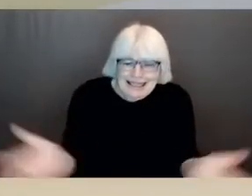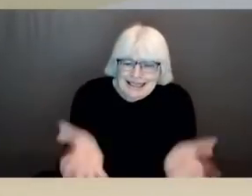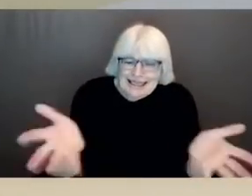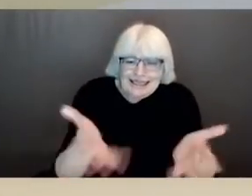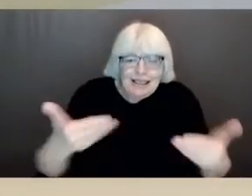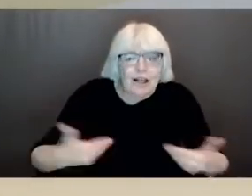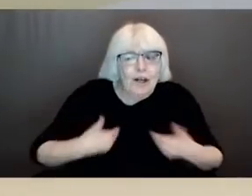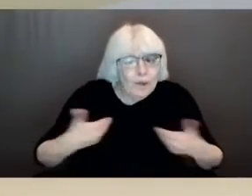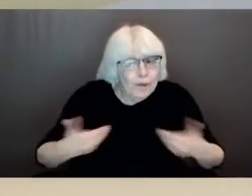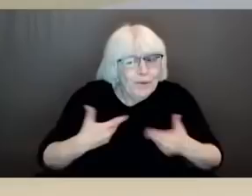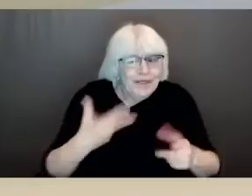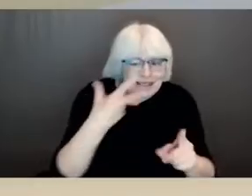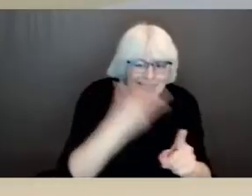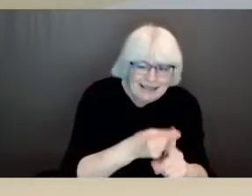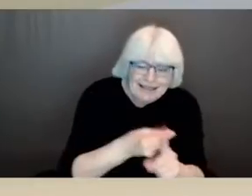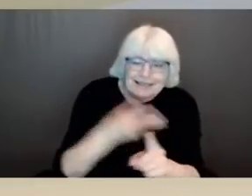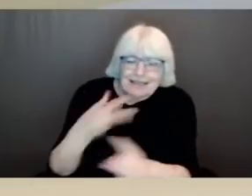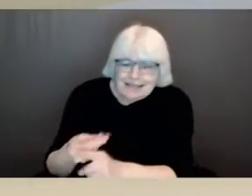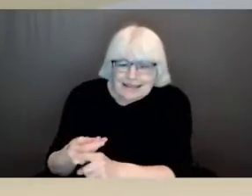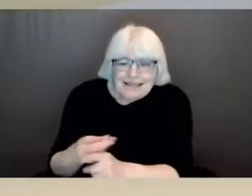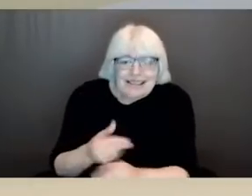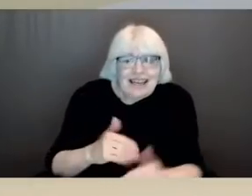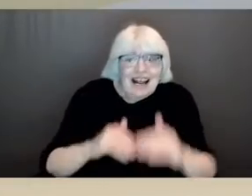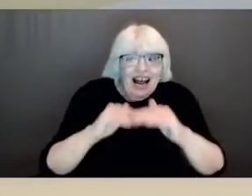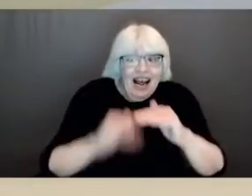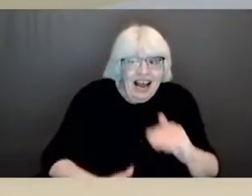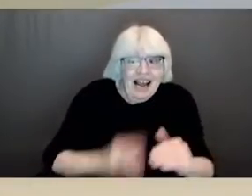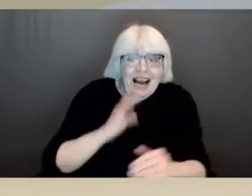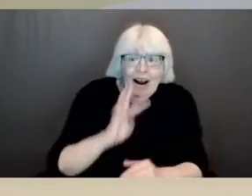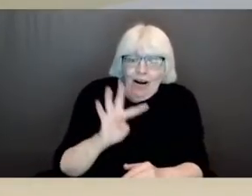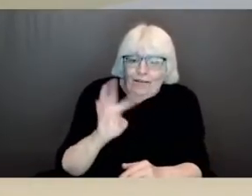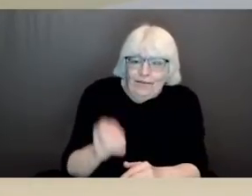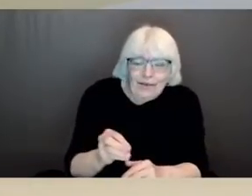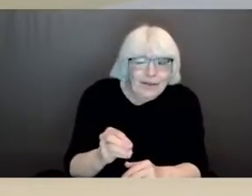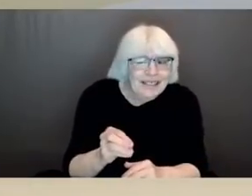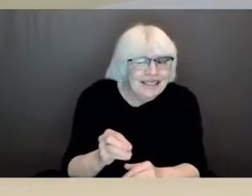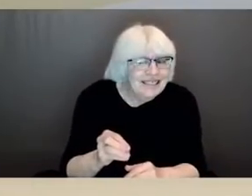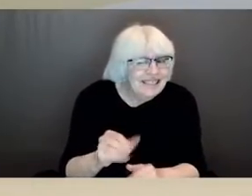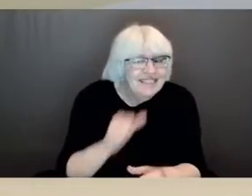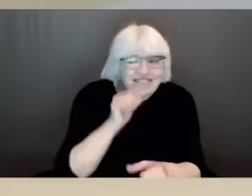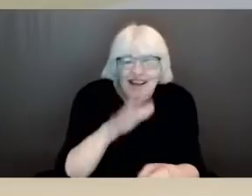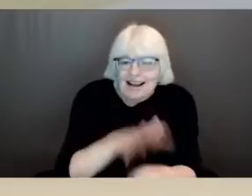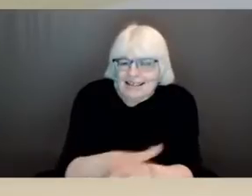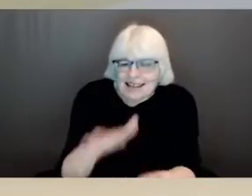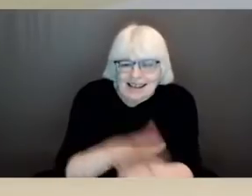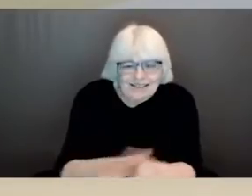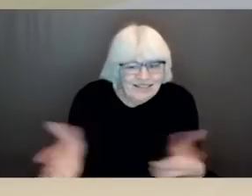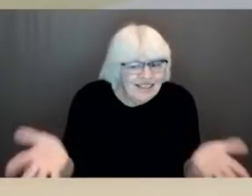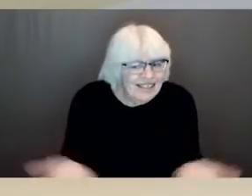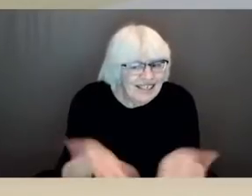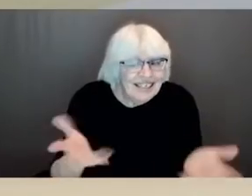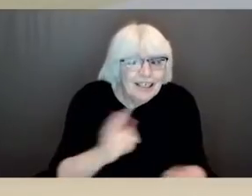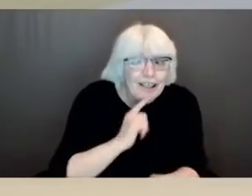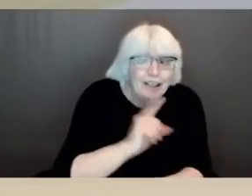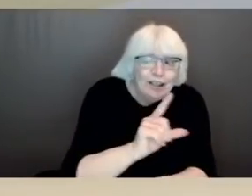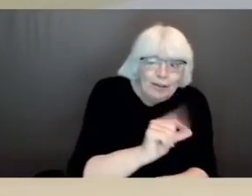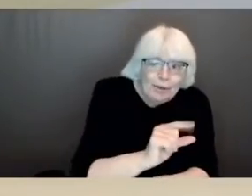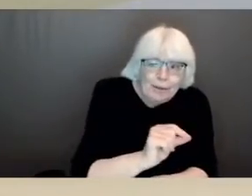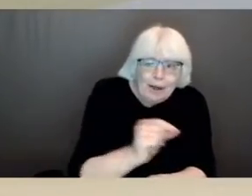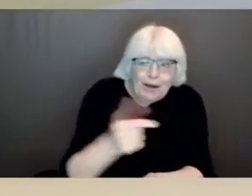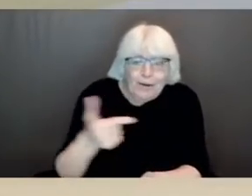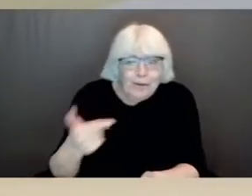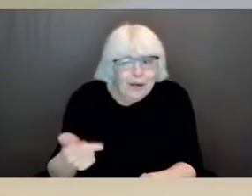rates in the under 40 age groups are too low, especially the 20 to 29-year-olds where the rate of full vaccination is